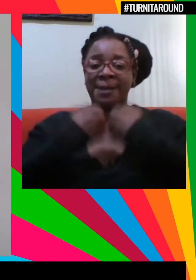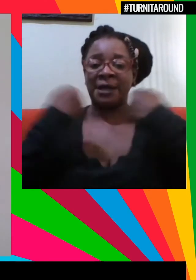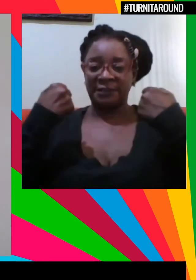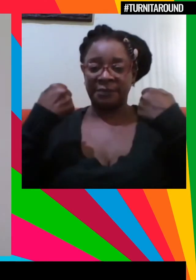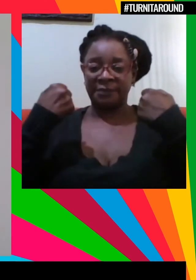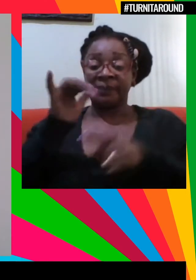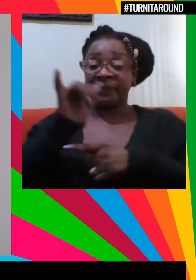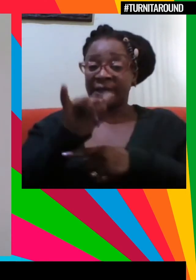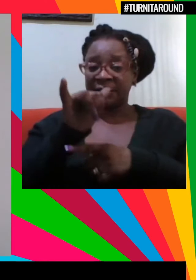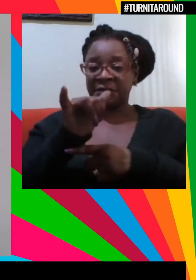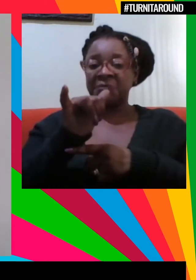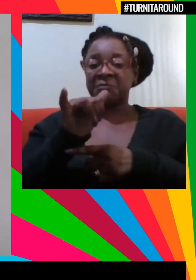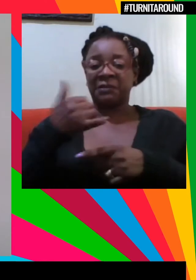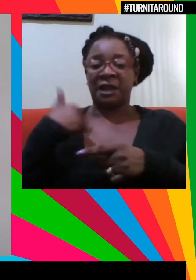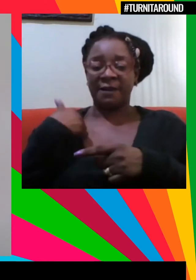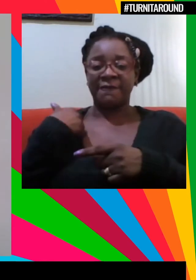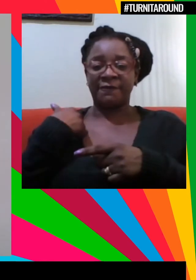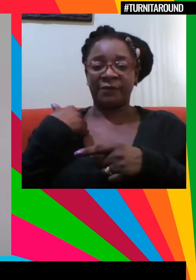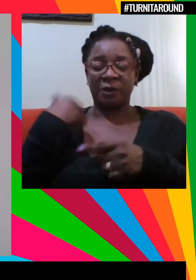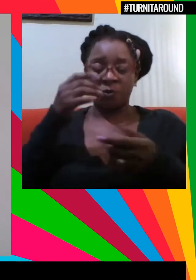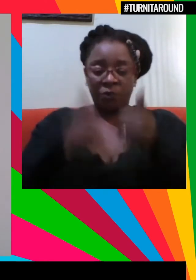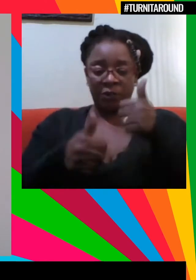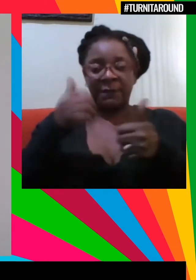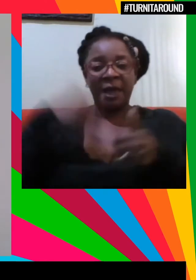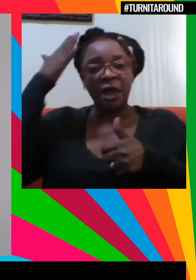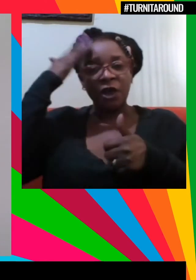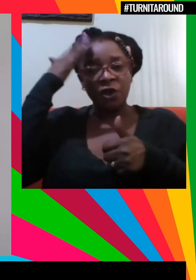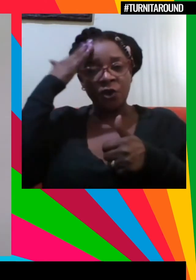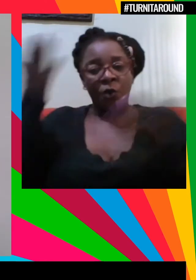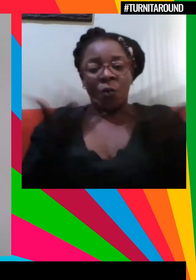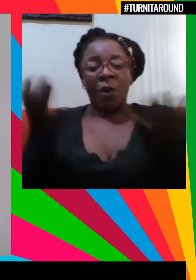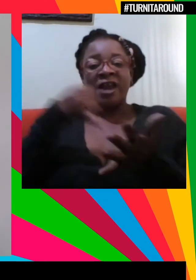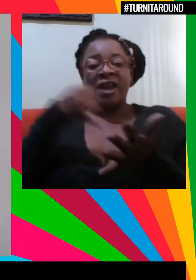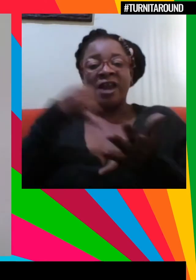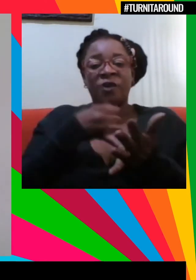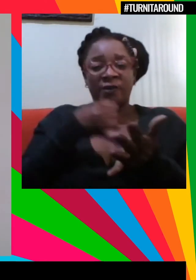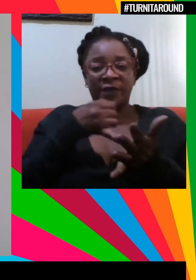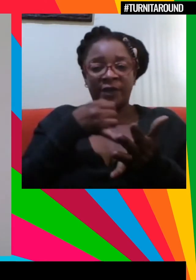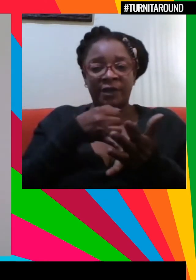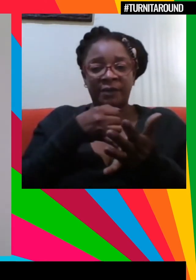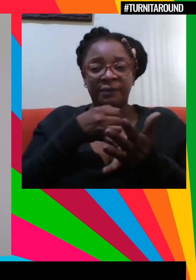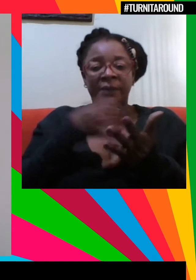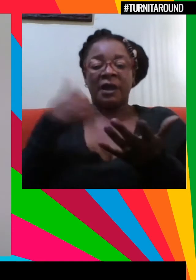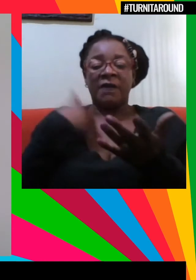have good data of what's going on, not only where they're involving, but around the world.